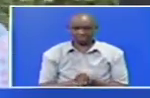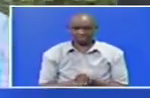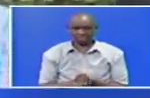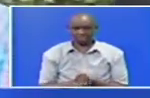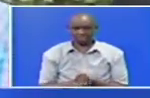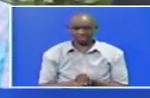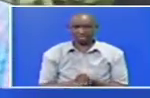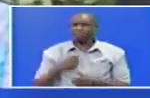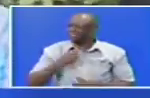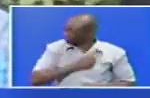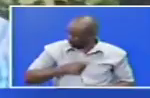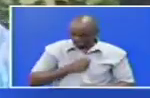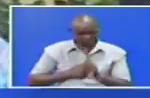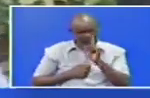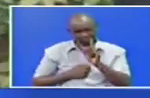I'm very sorry.